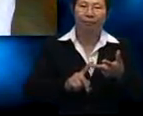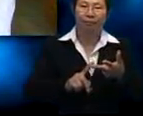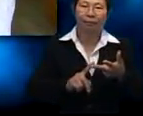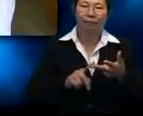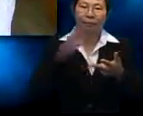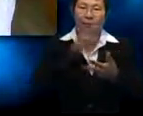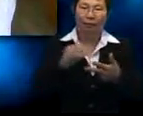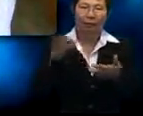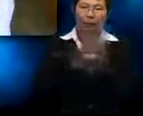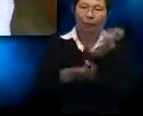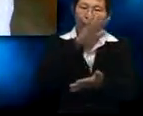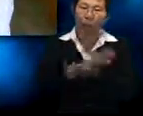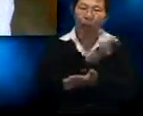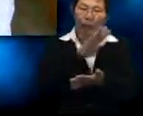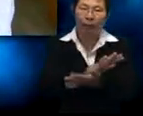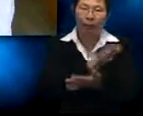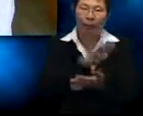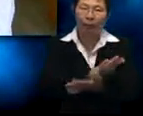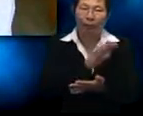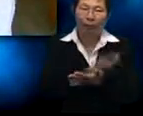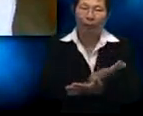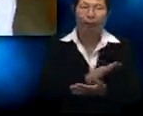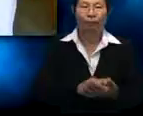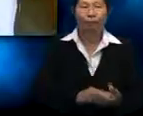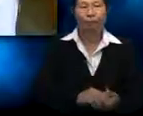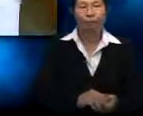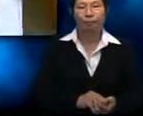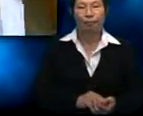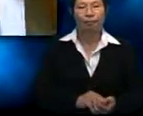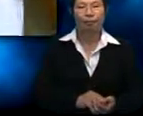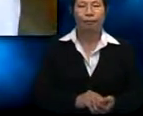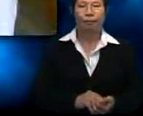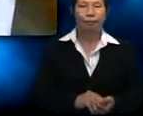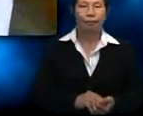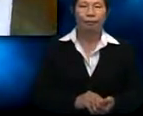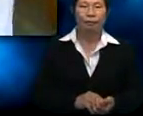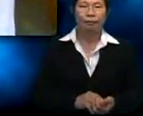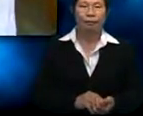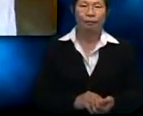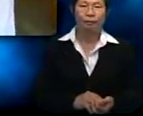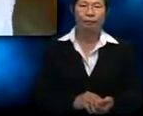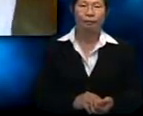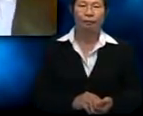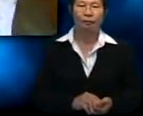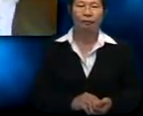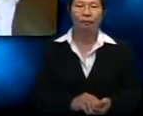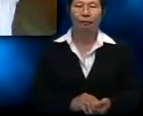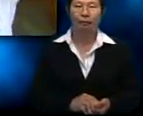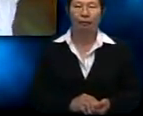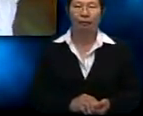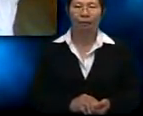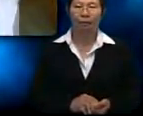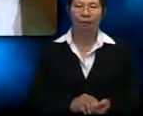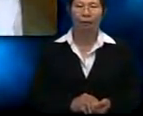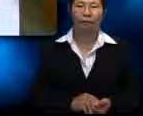and also a paper boat, model of a paper boat, and this is your lycopodium powder.